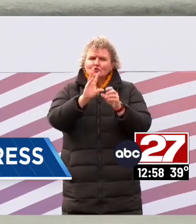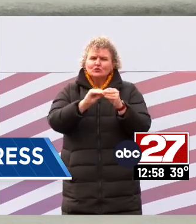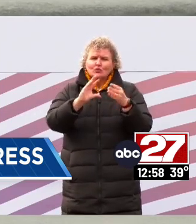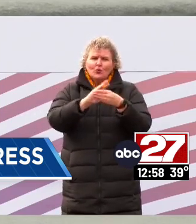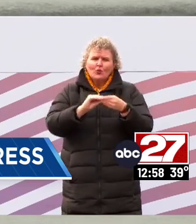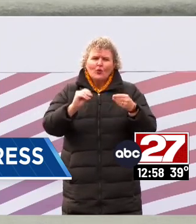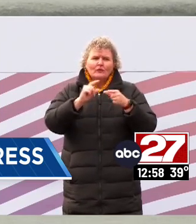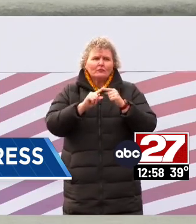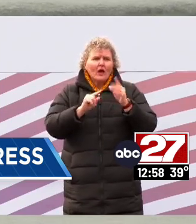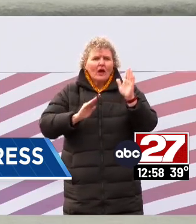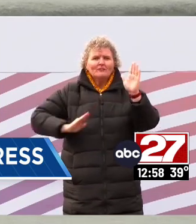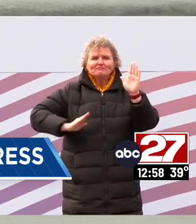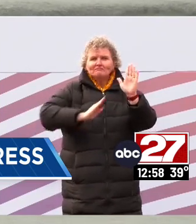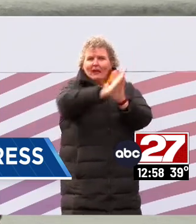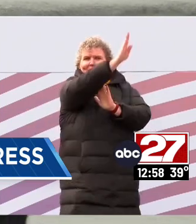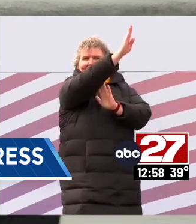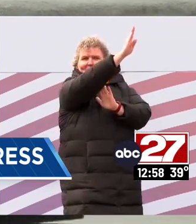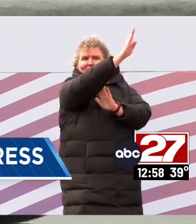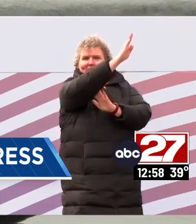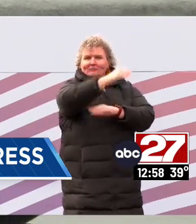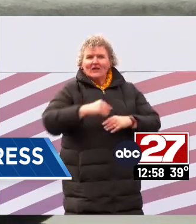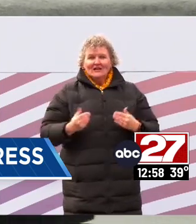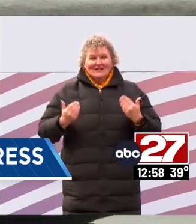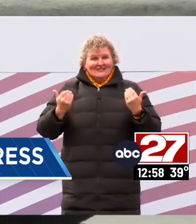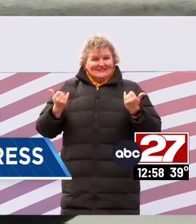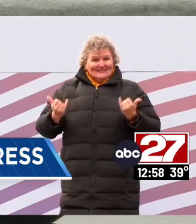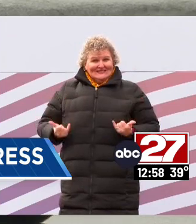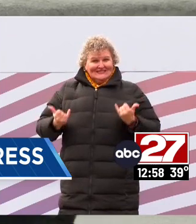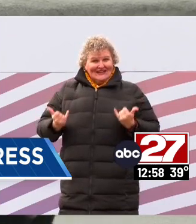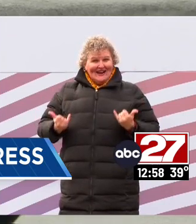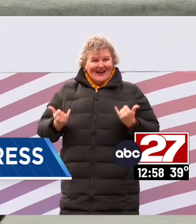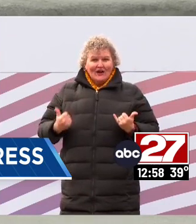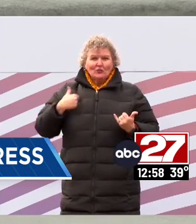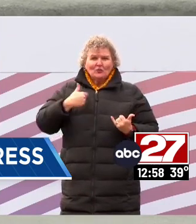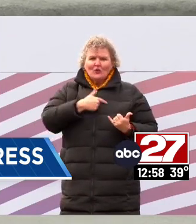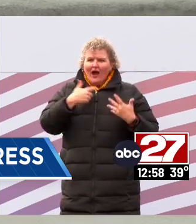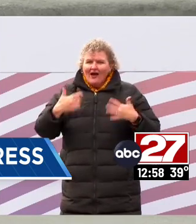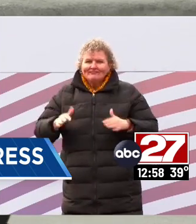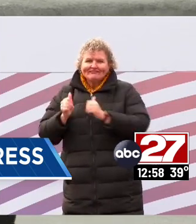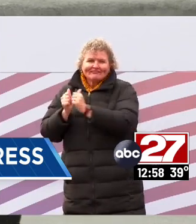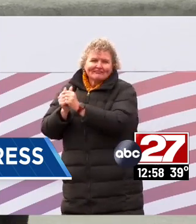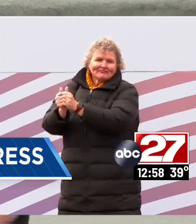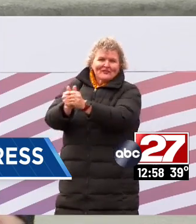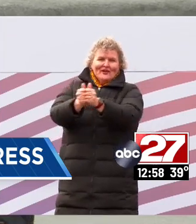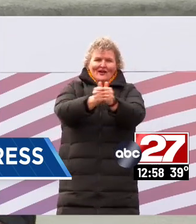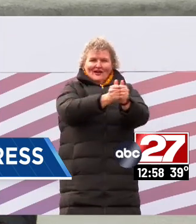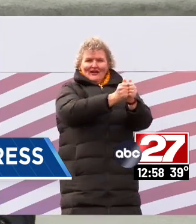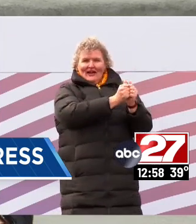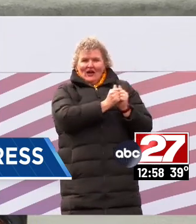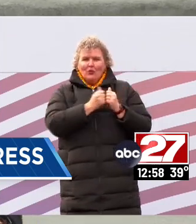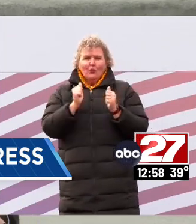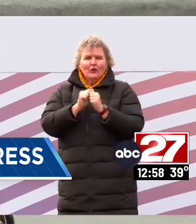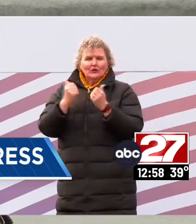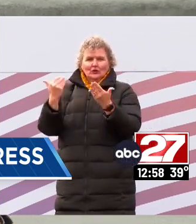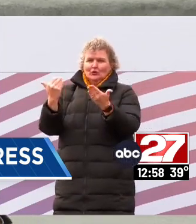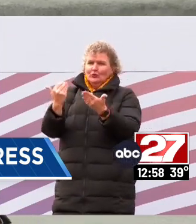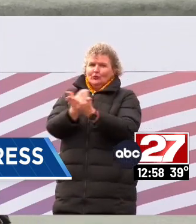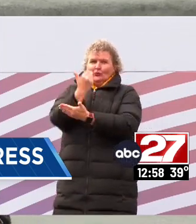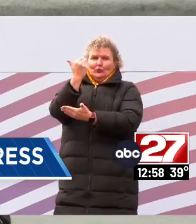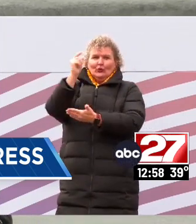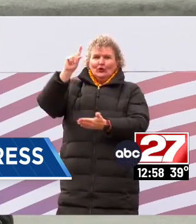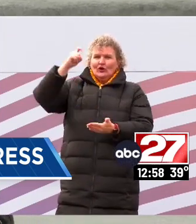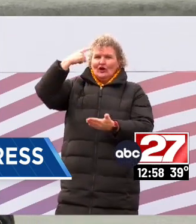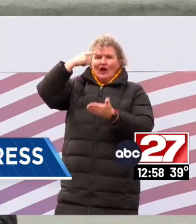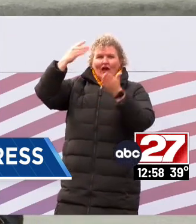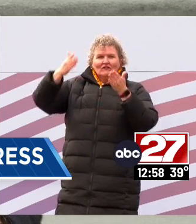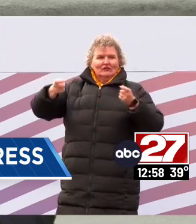prosperity. And today we come together under the banner of this new administration to write our next